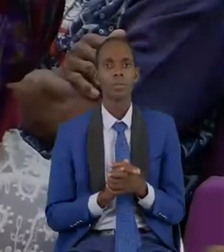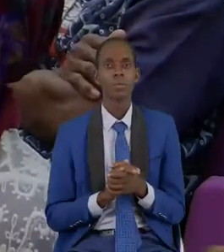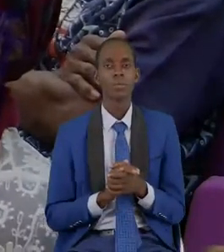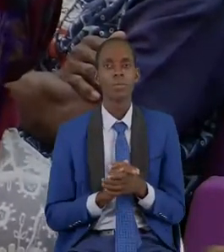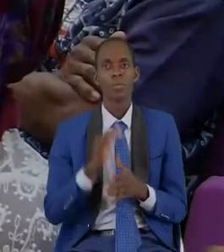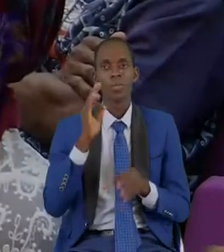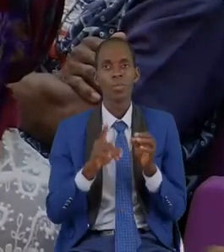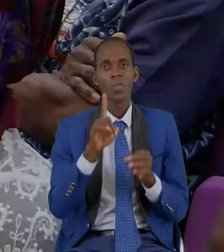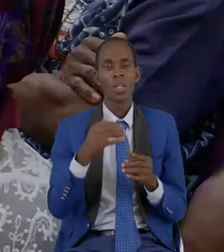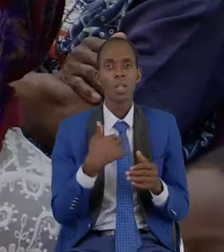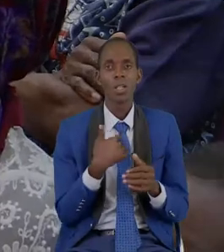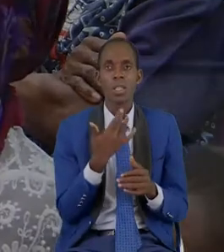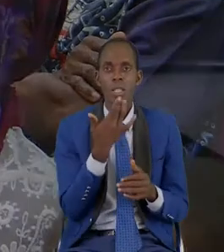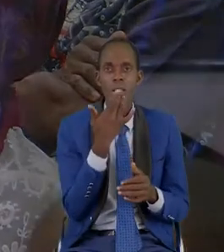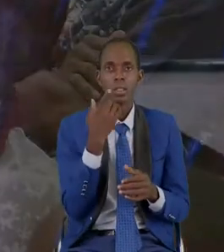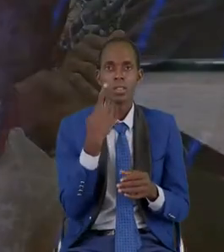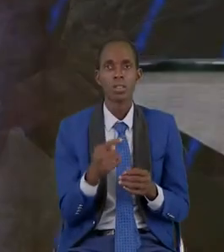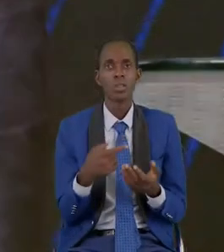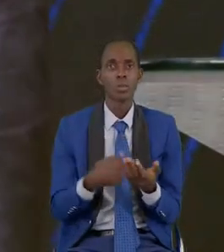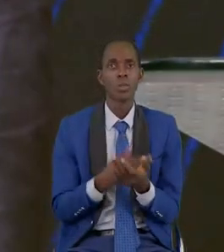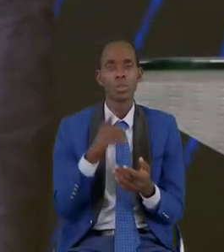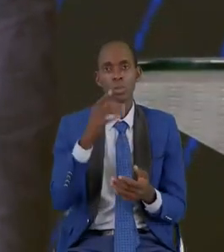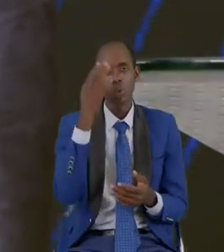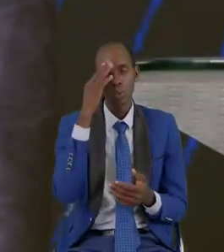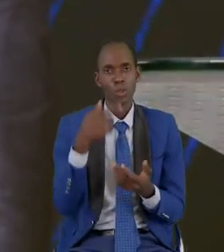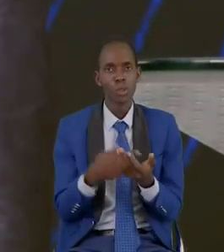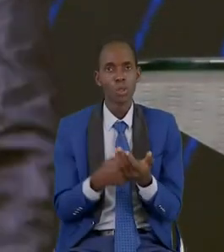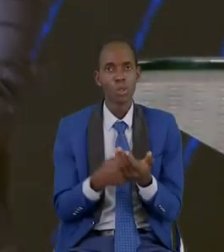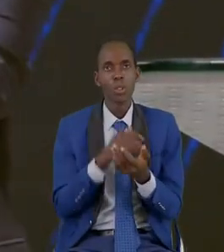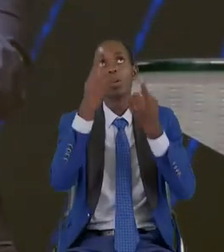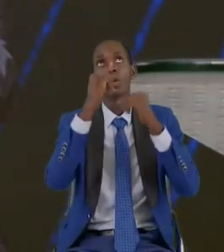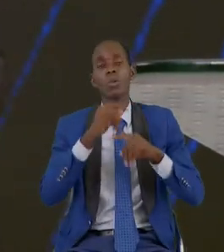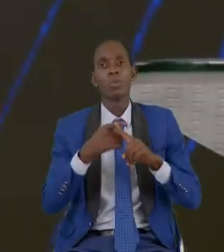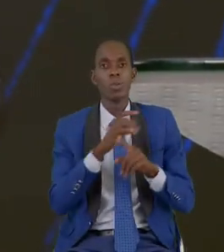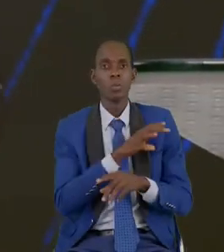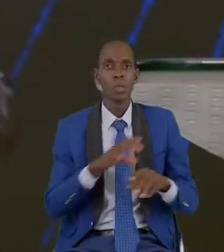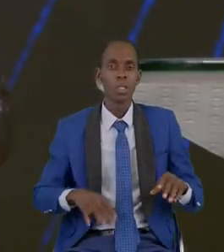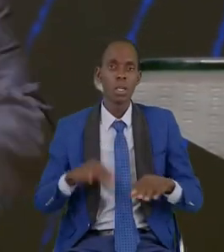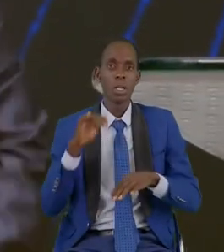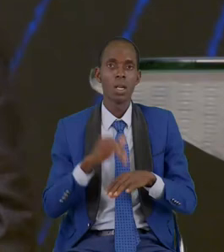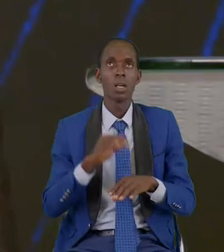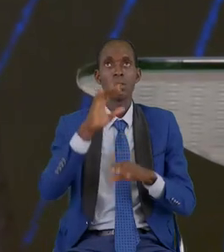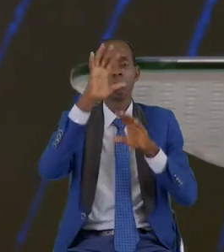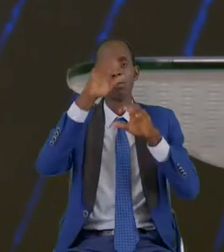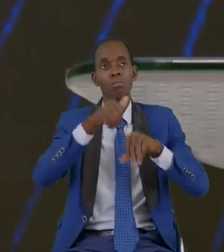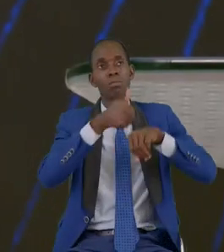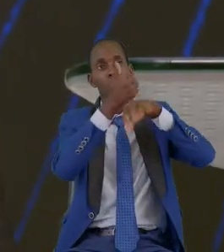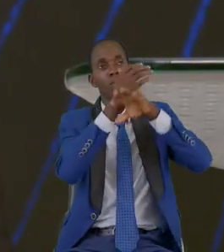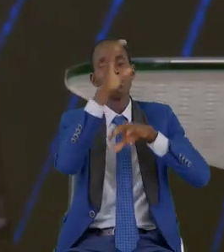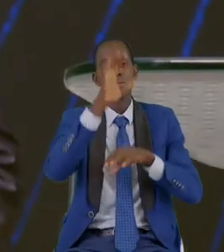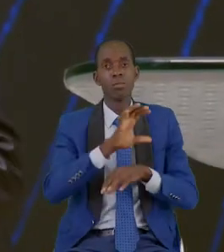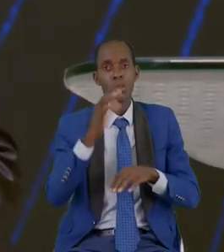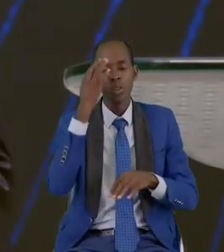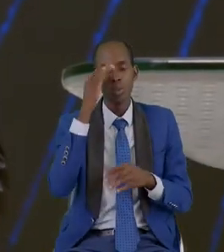the gospel, and if you know the gospel is coming from Christ at Calvary, if you know that is the most precious